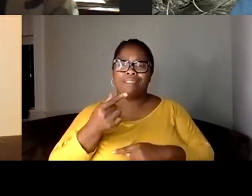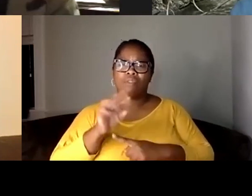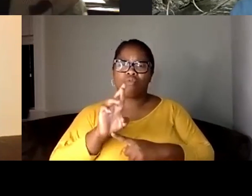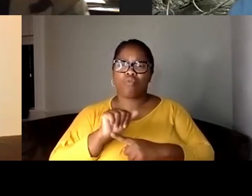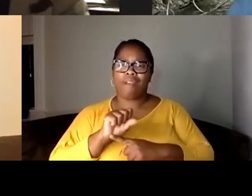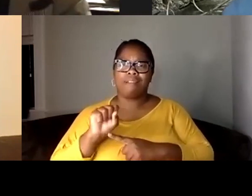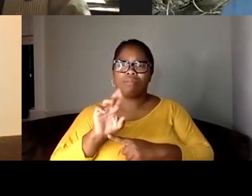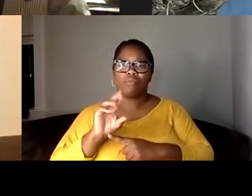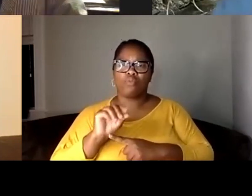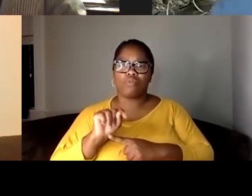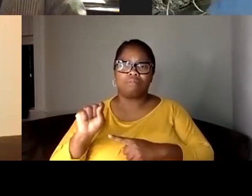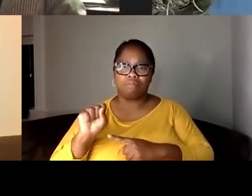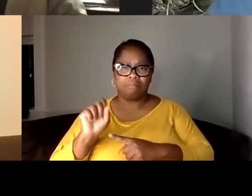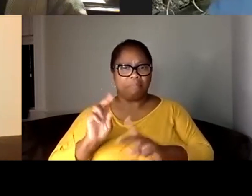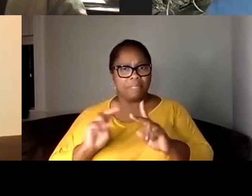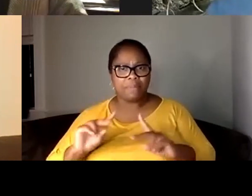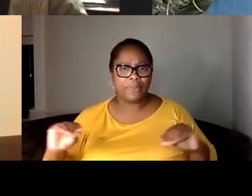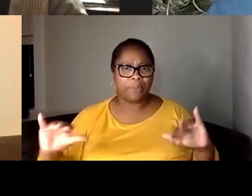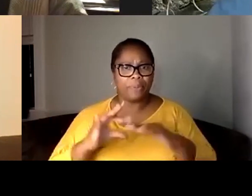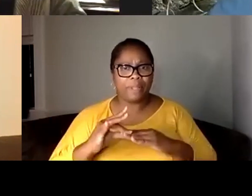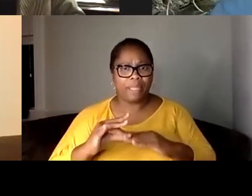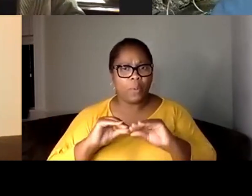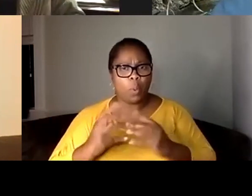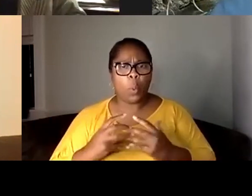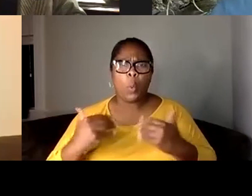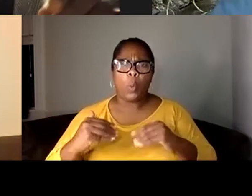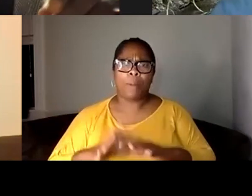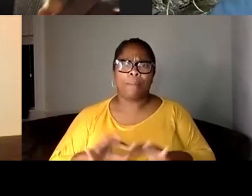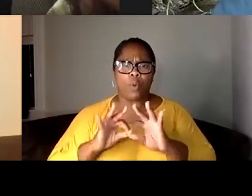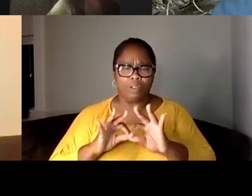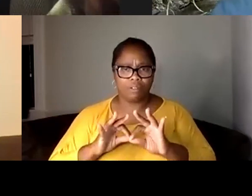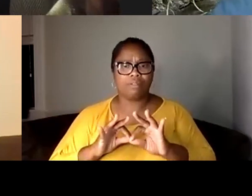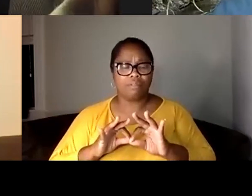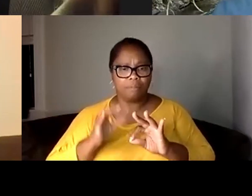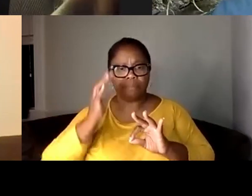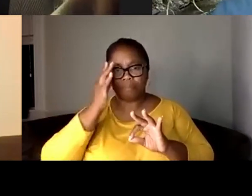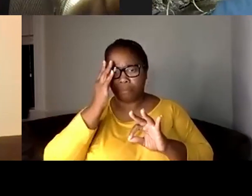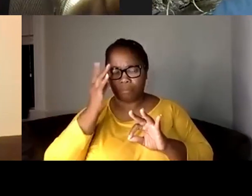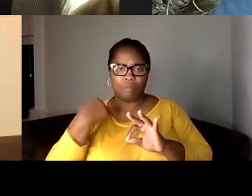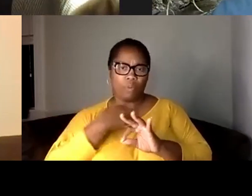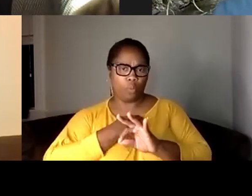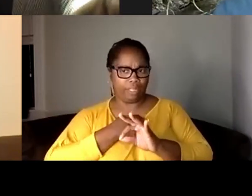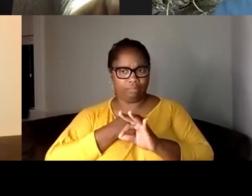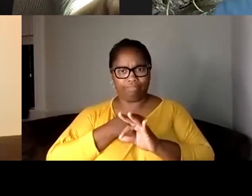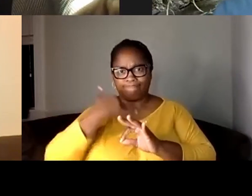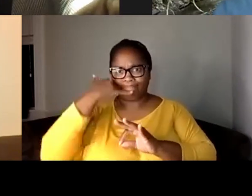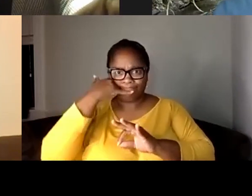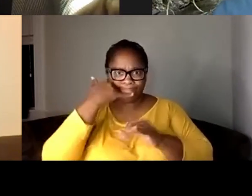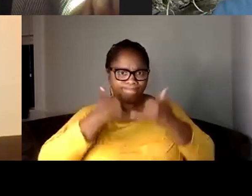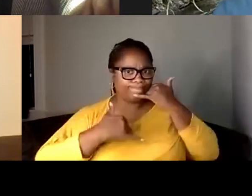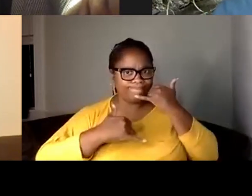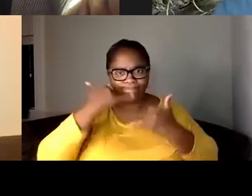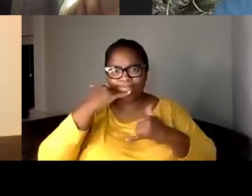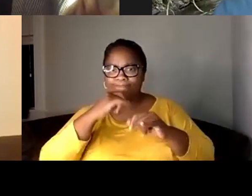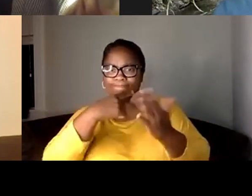oftentimes we've had many phone calls with many different government entities, and